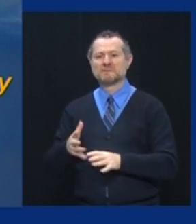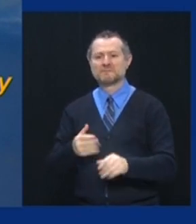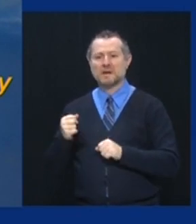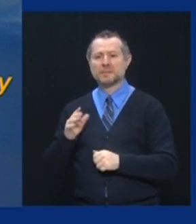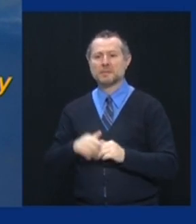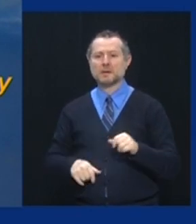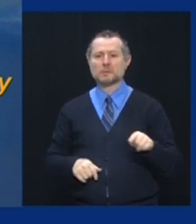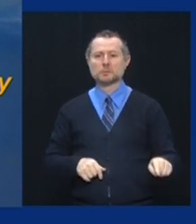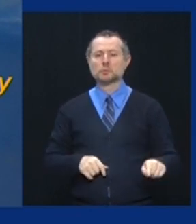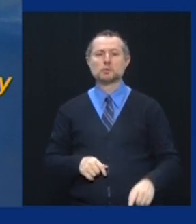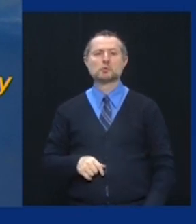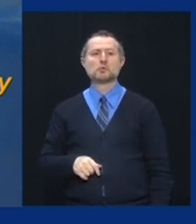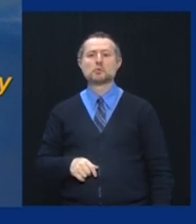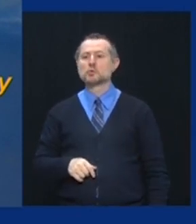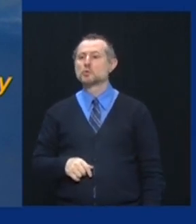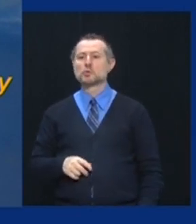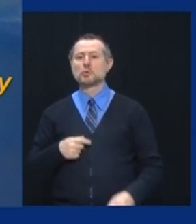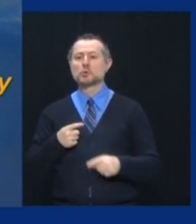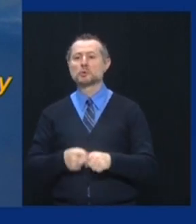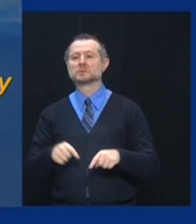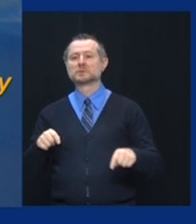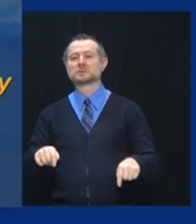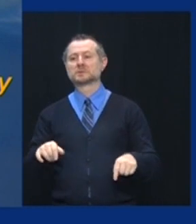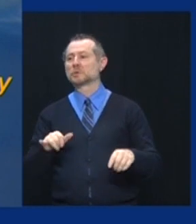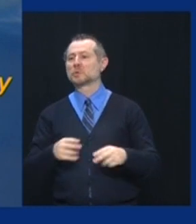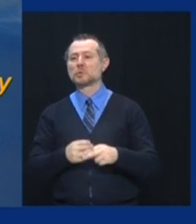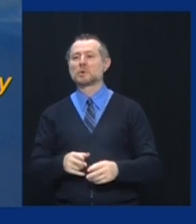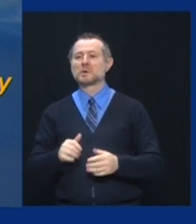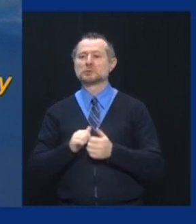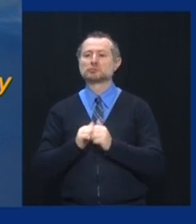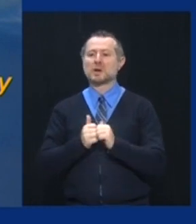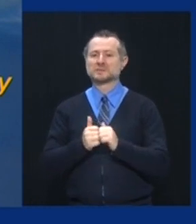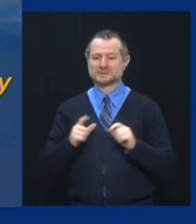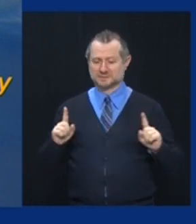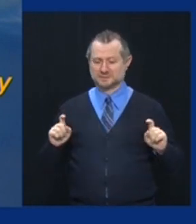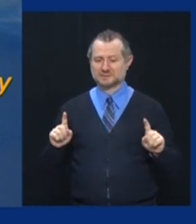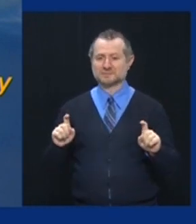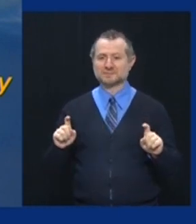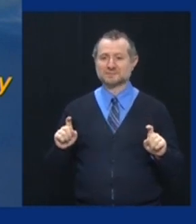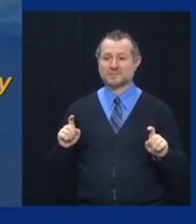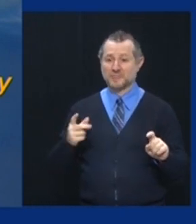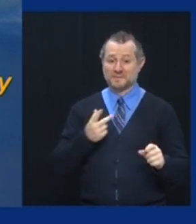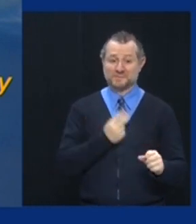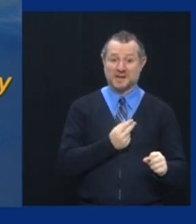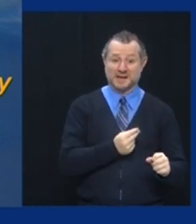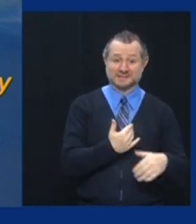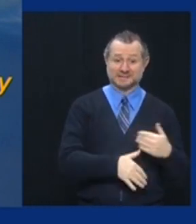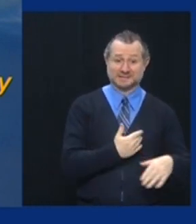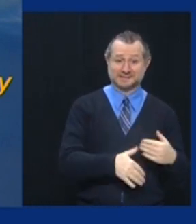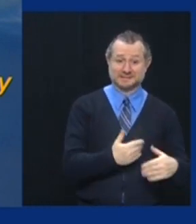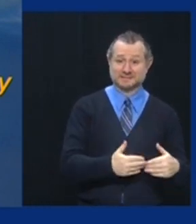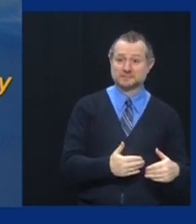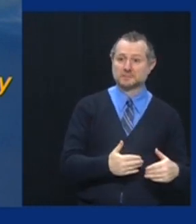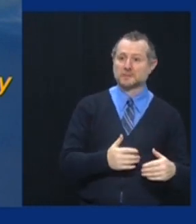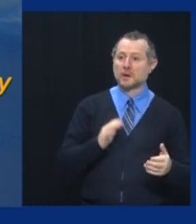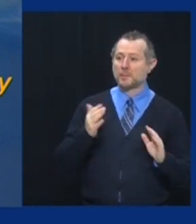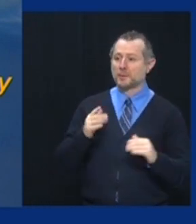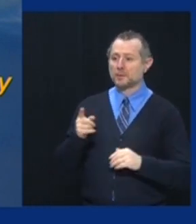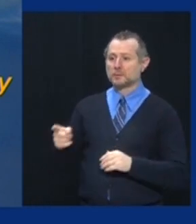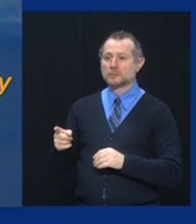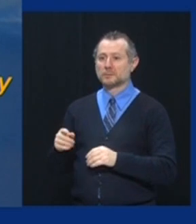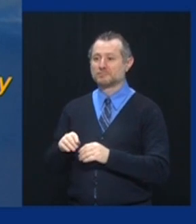said, between the vaccine implementation versus the infection rate